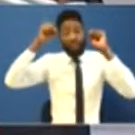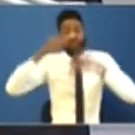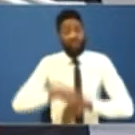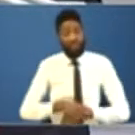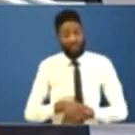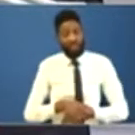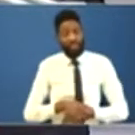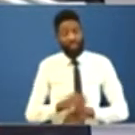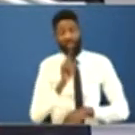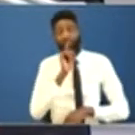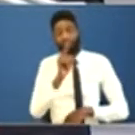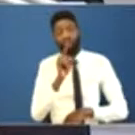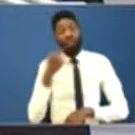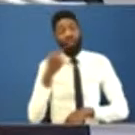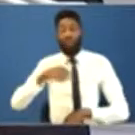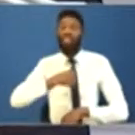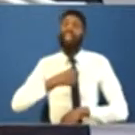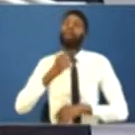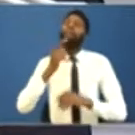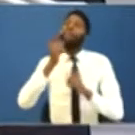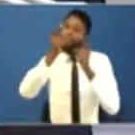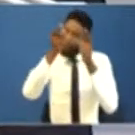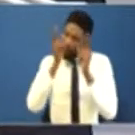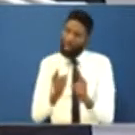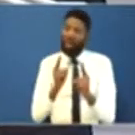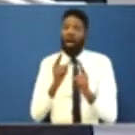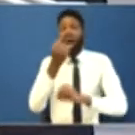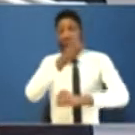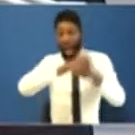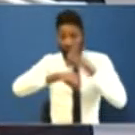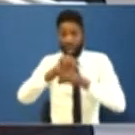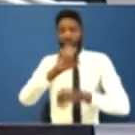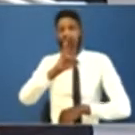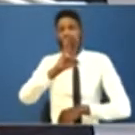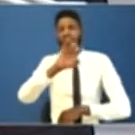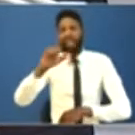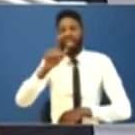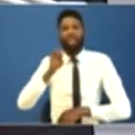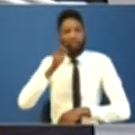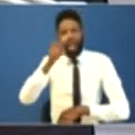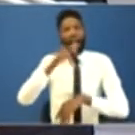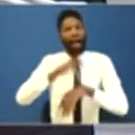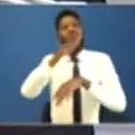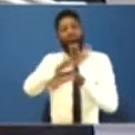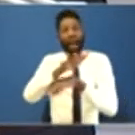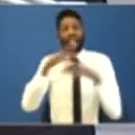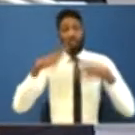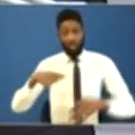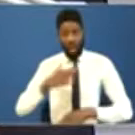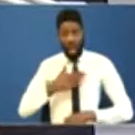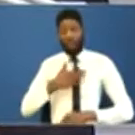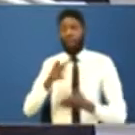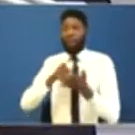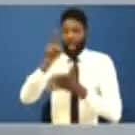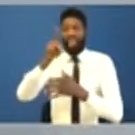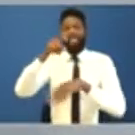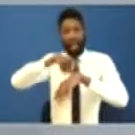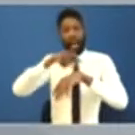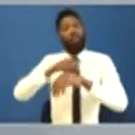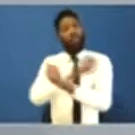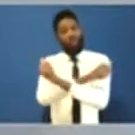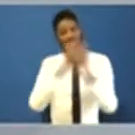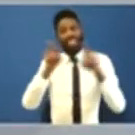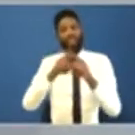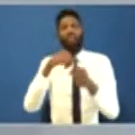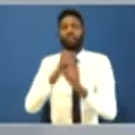so we need to get there so that we can pay our bills on time pay our people on time and uh ensure